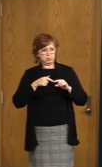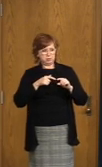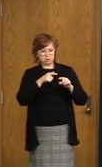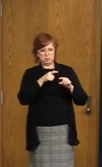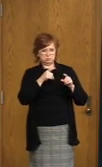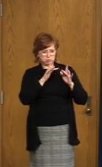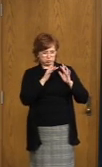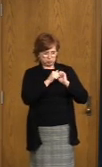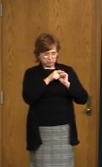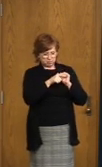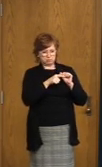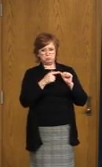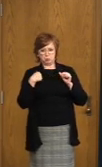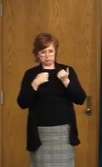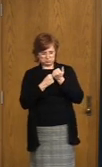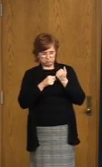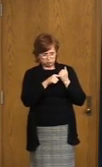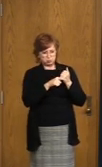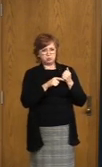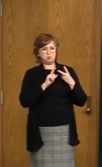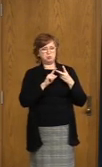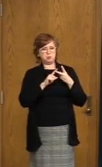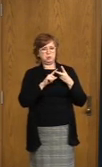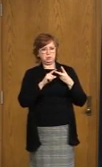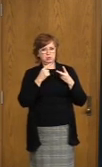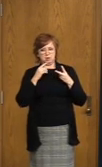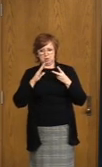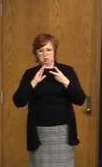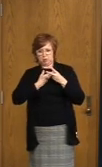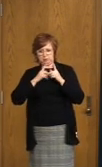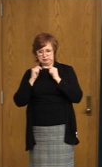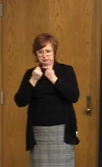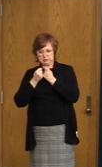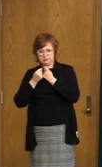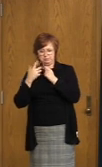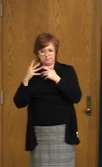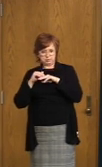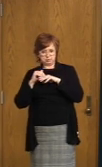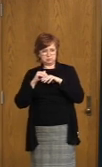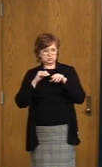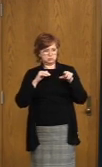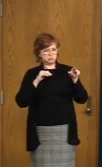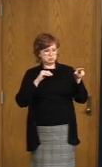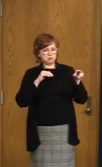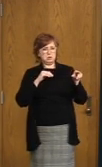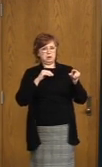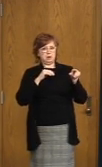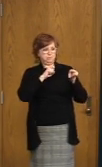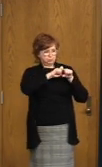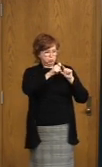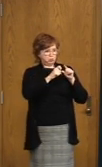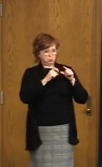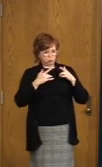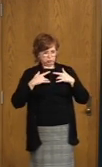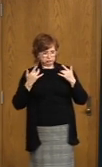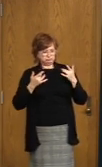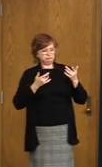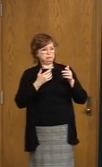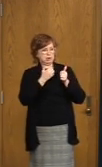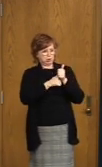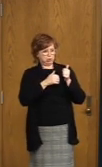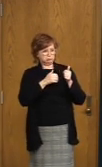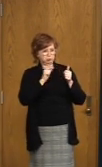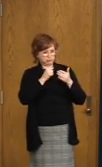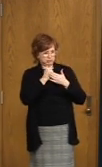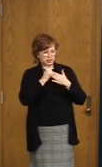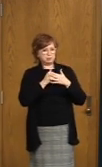leaders and are supporting the situation. We've had our local teams are given daily updates on what's happening, and we've been in the facility both doing